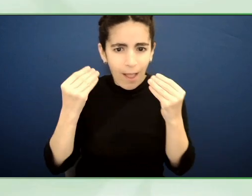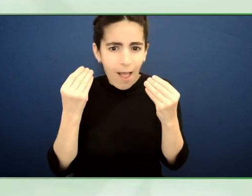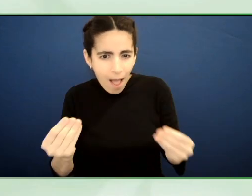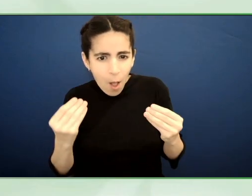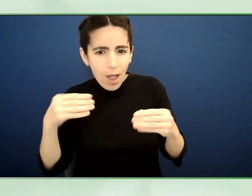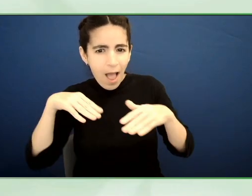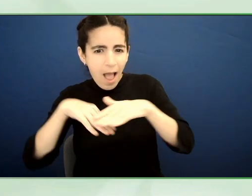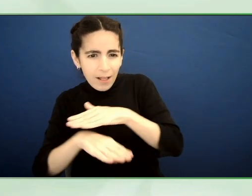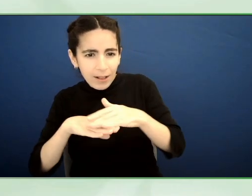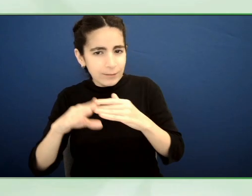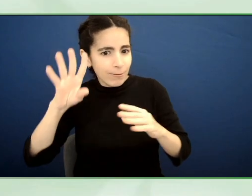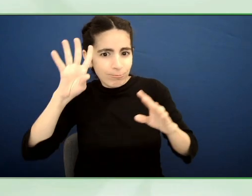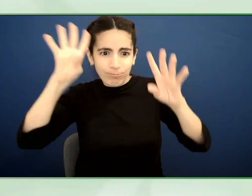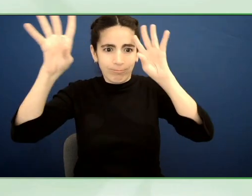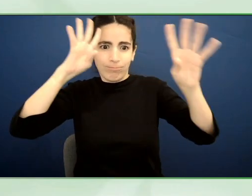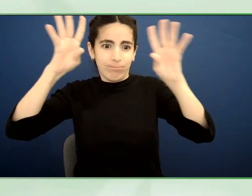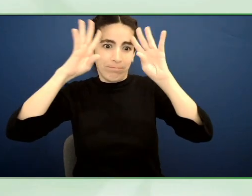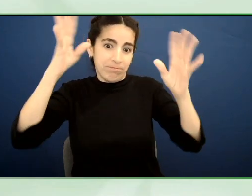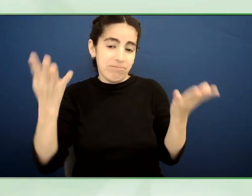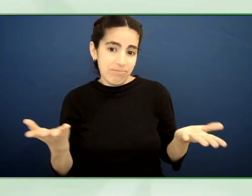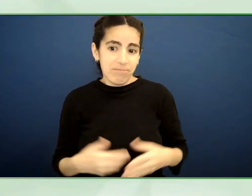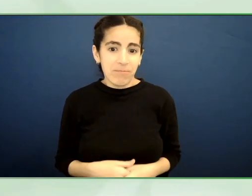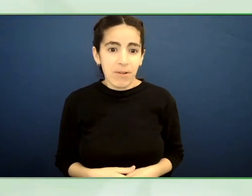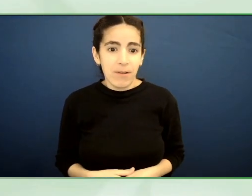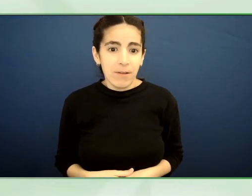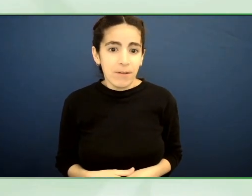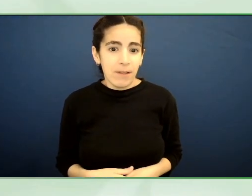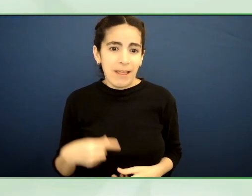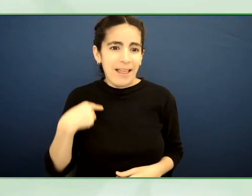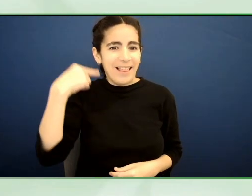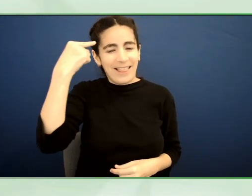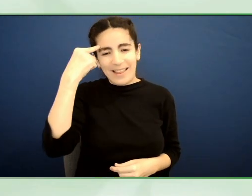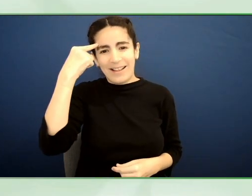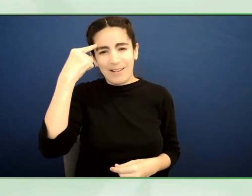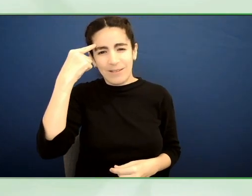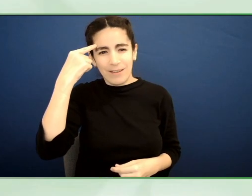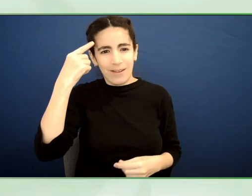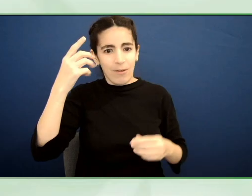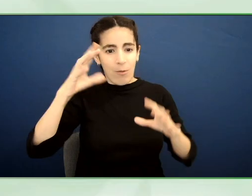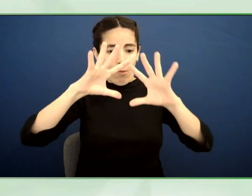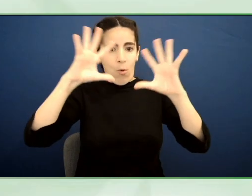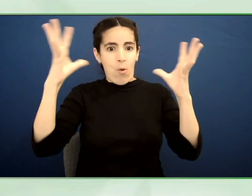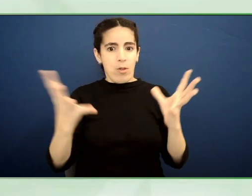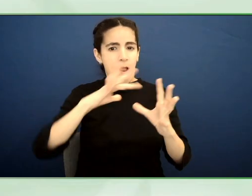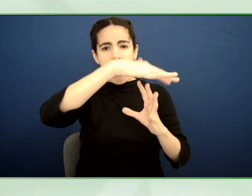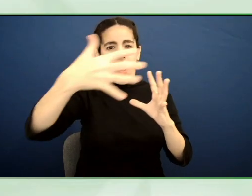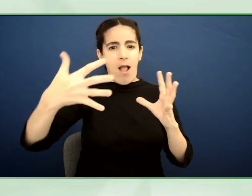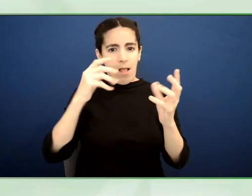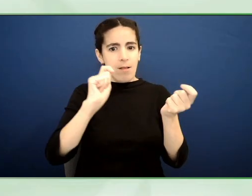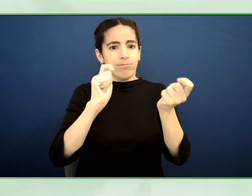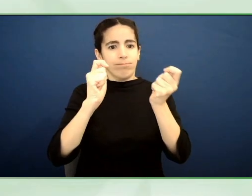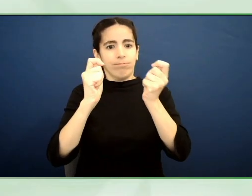I think about the entire world changing as a result of this industry changing, because I know how this industry has had